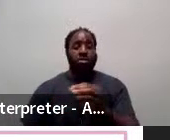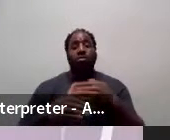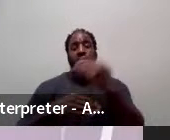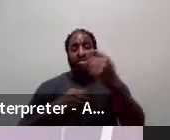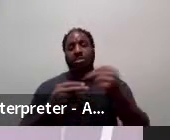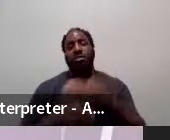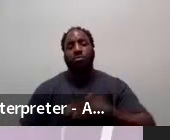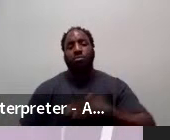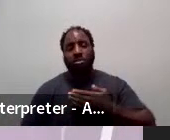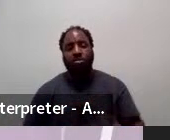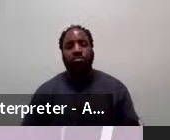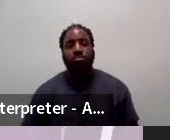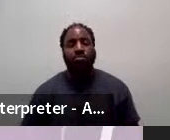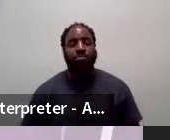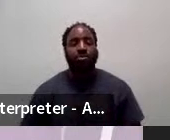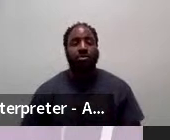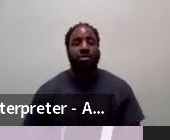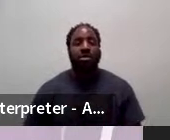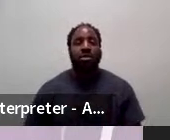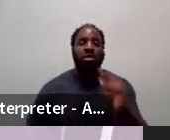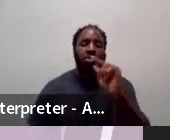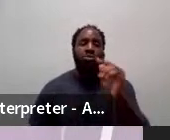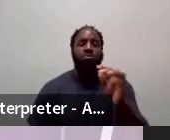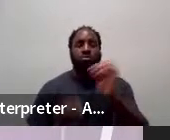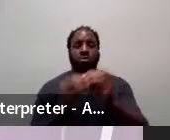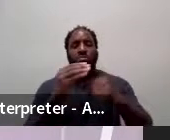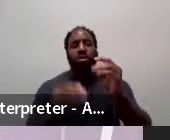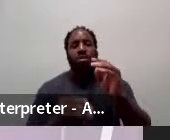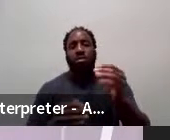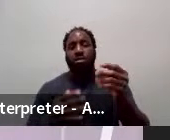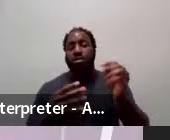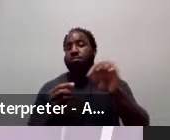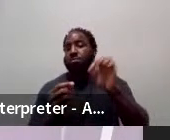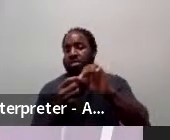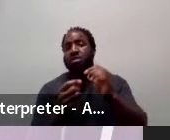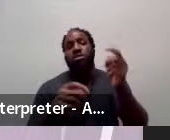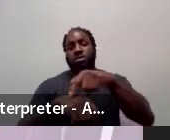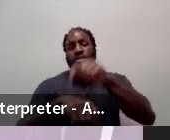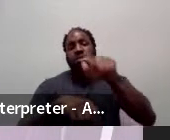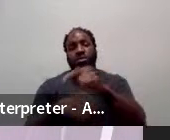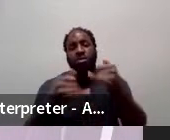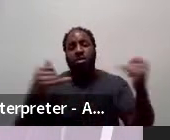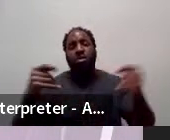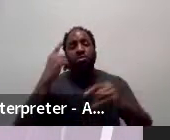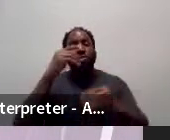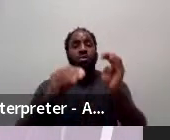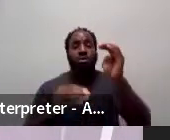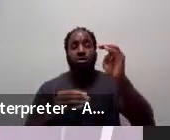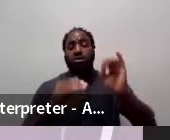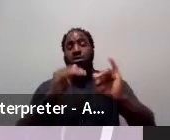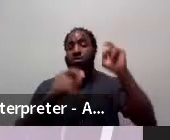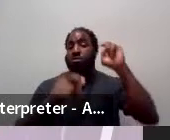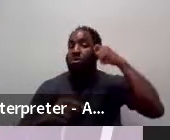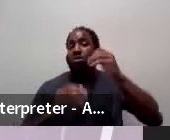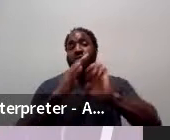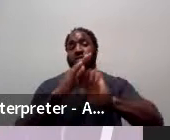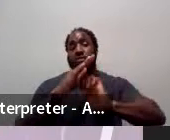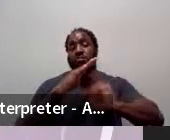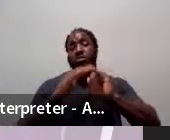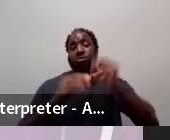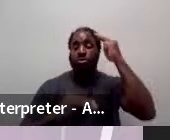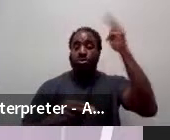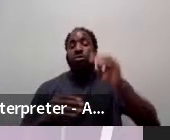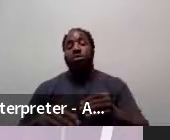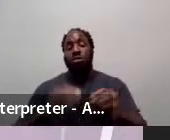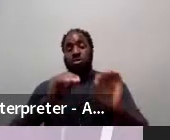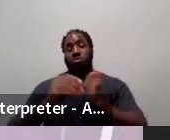please. Just a little bit more of a detailed timeline specifically for the Bronx Metro North study. We launched this in the summer of